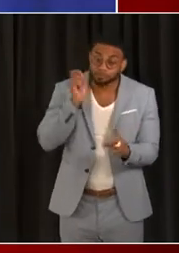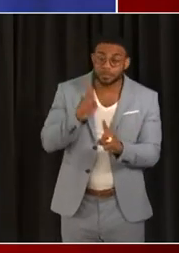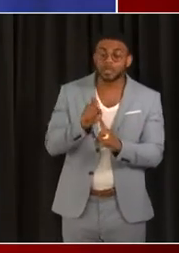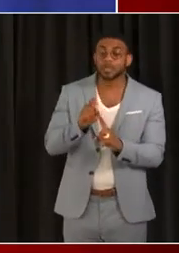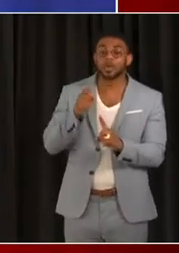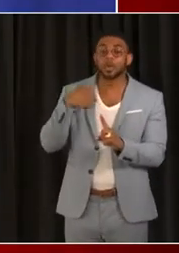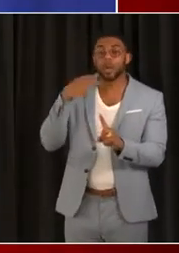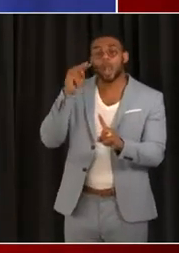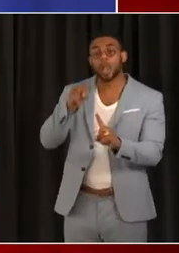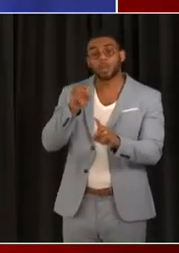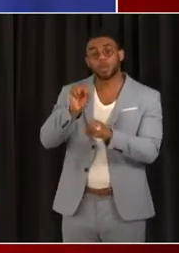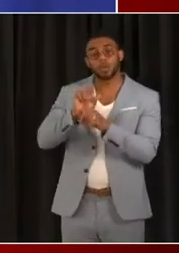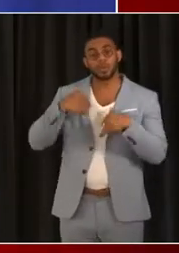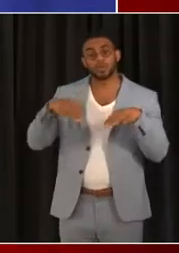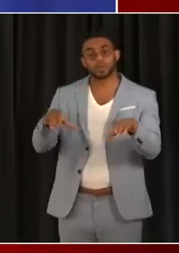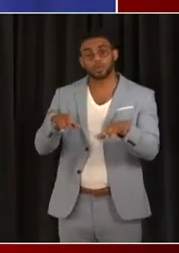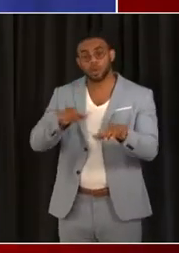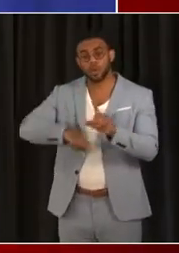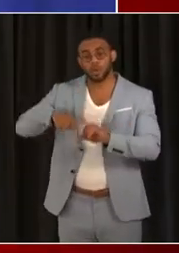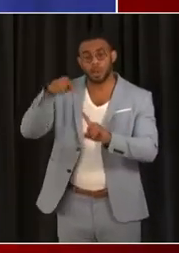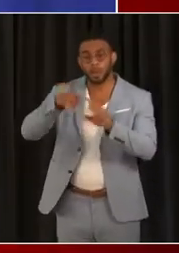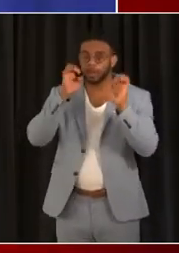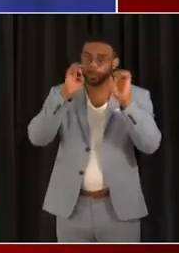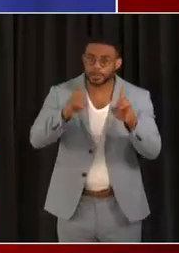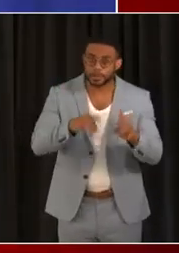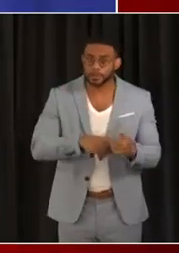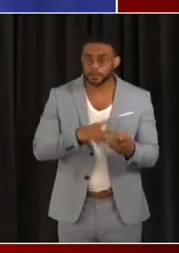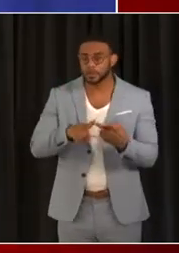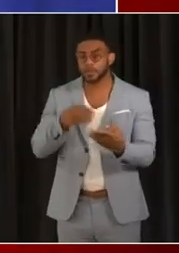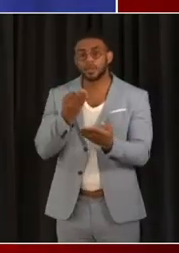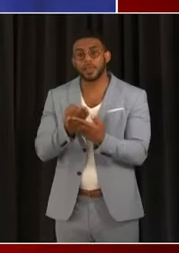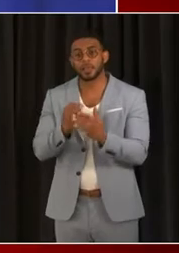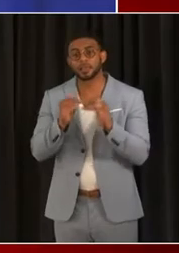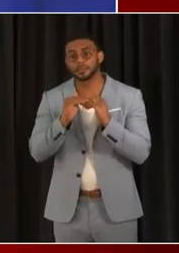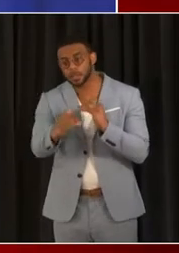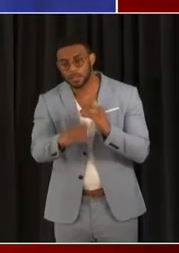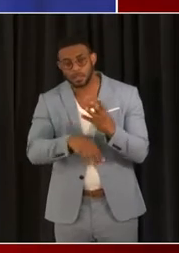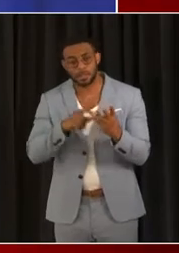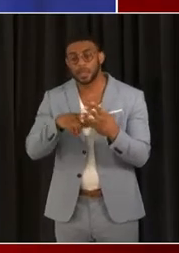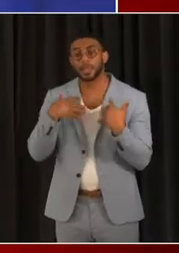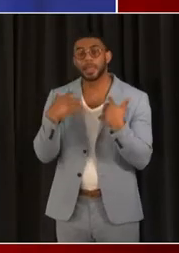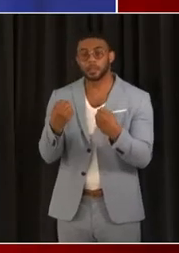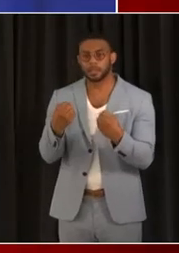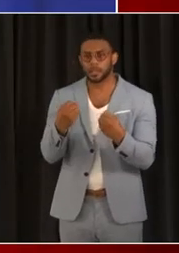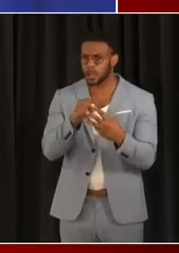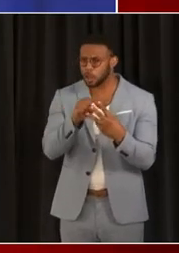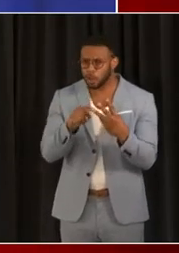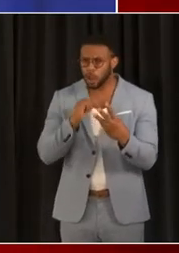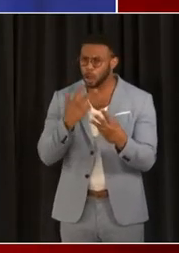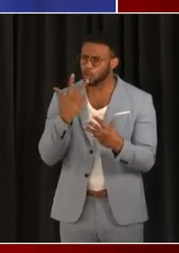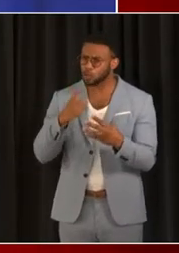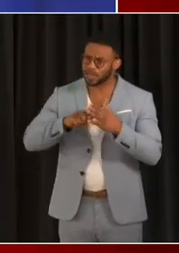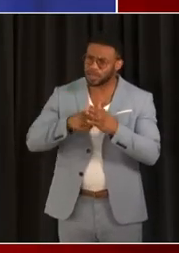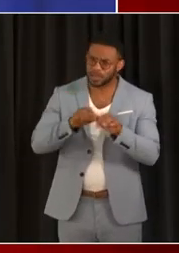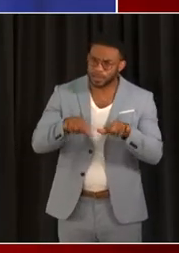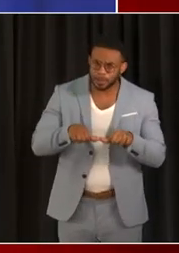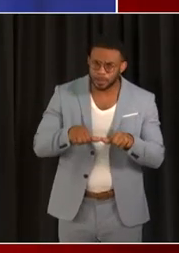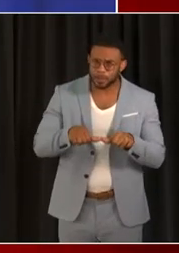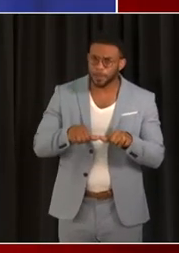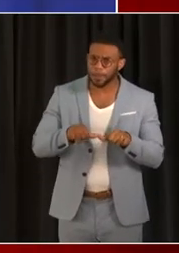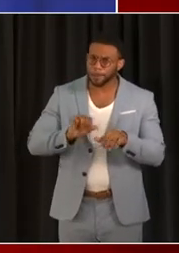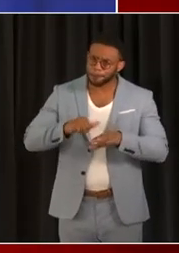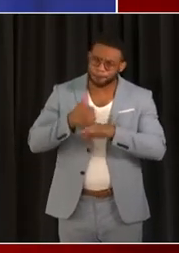we look at the work that we've been doing around education, financial stability, and health. Those are our three key